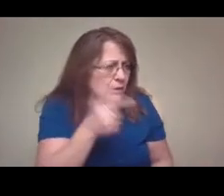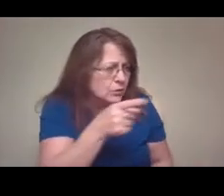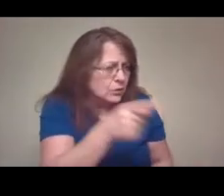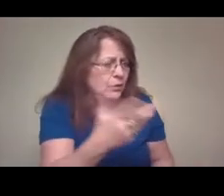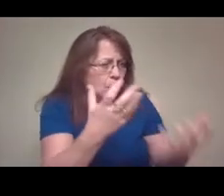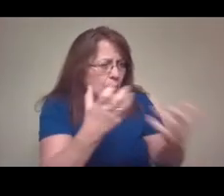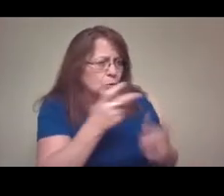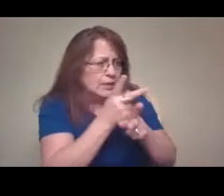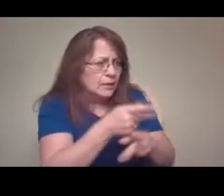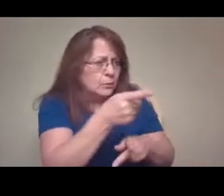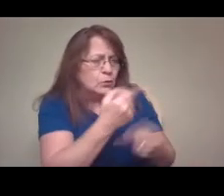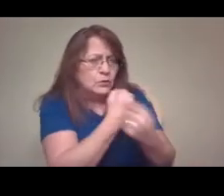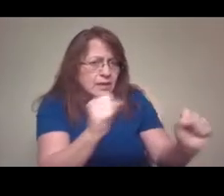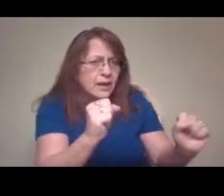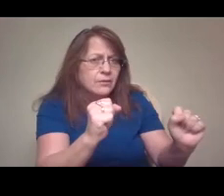safe.